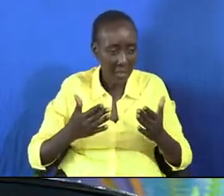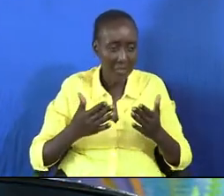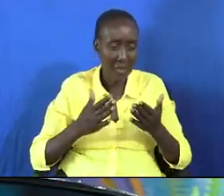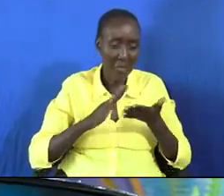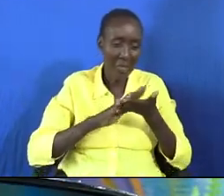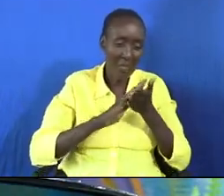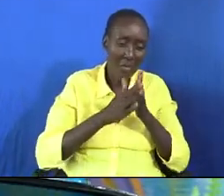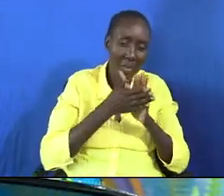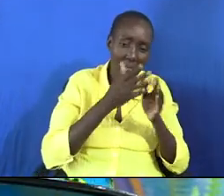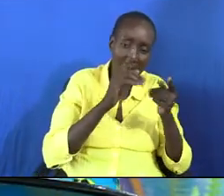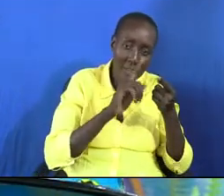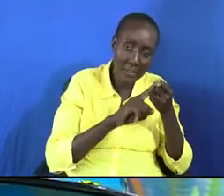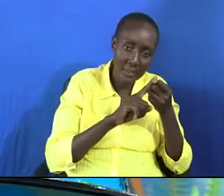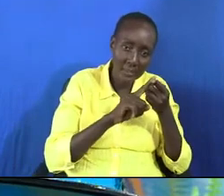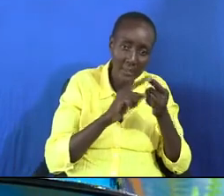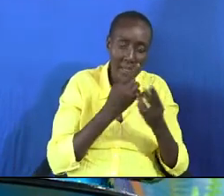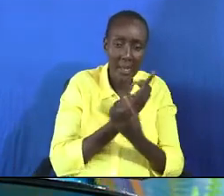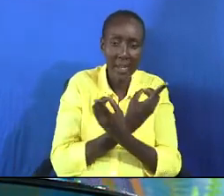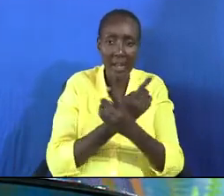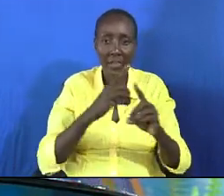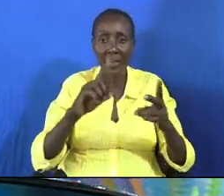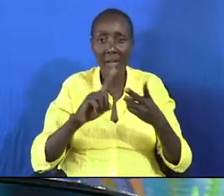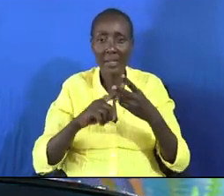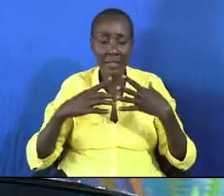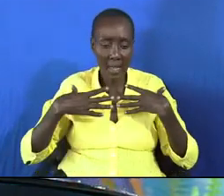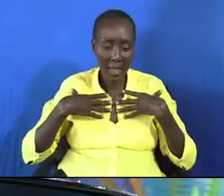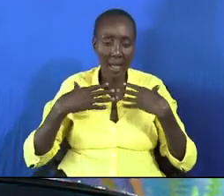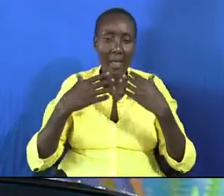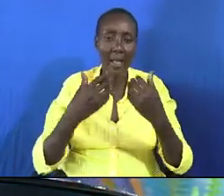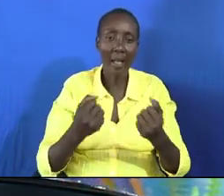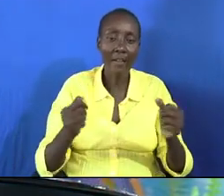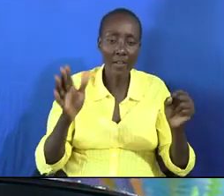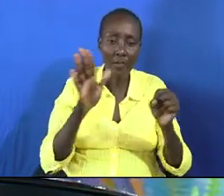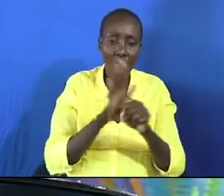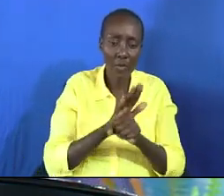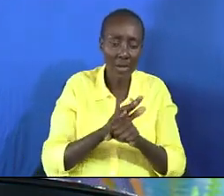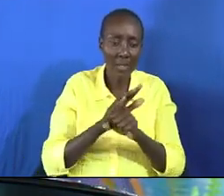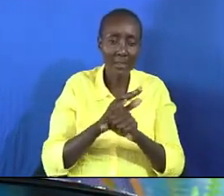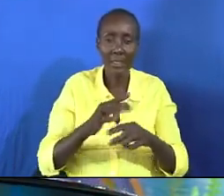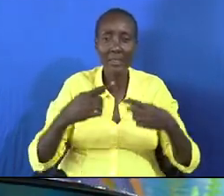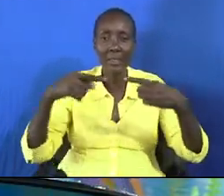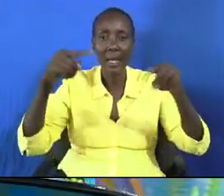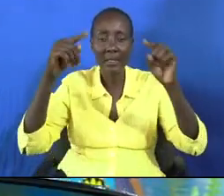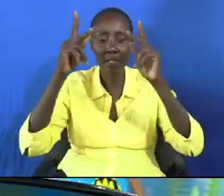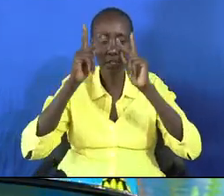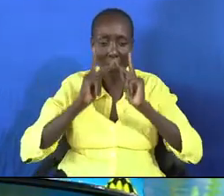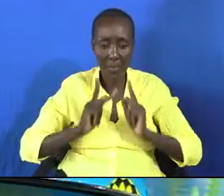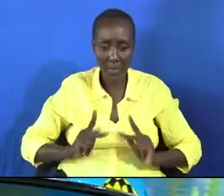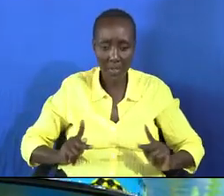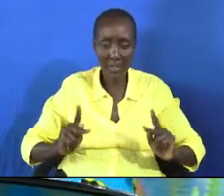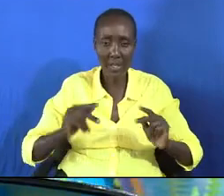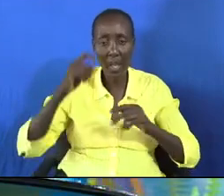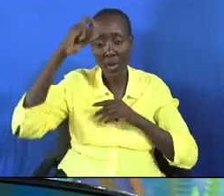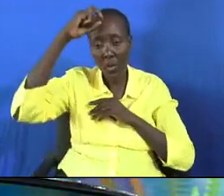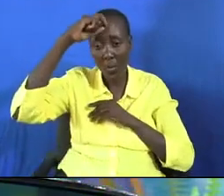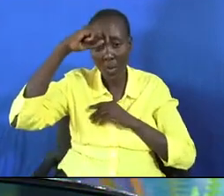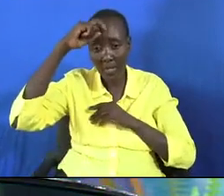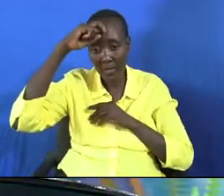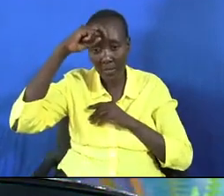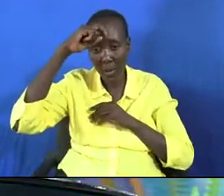forgiveness, things like deliverance, health, wholeness, prosperity, peace,